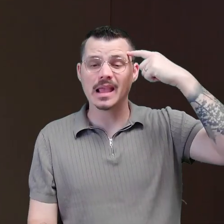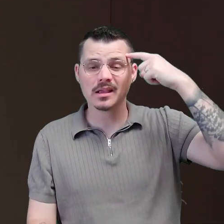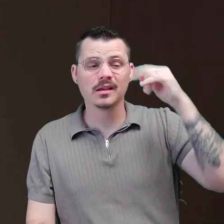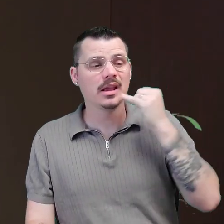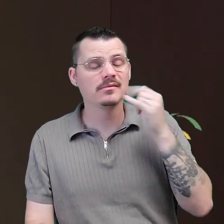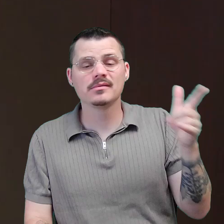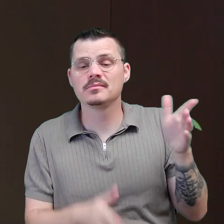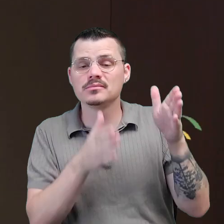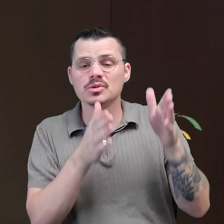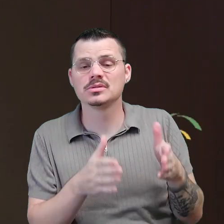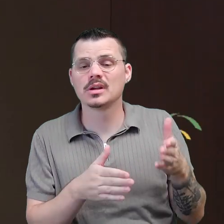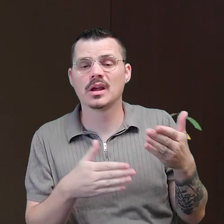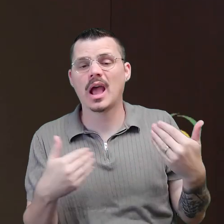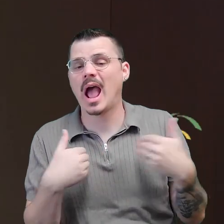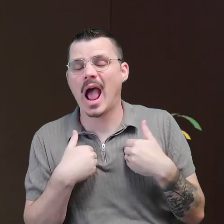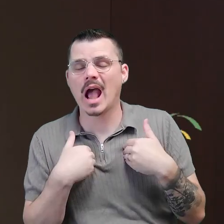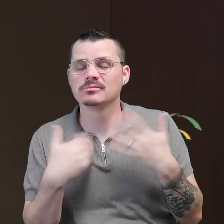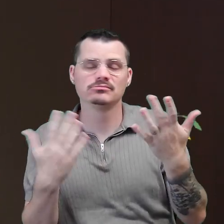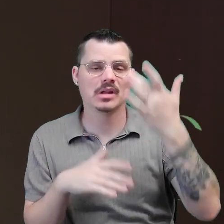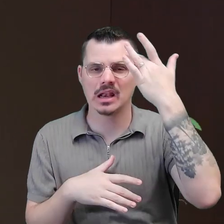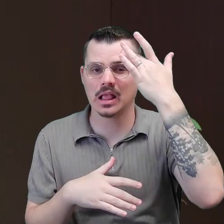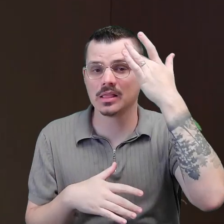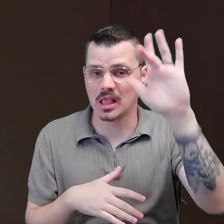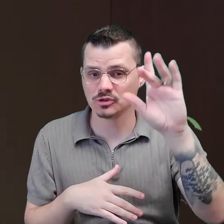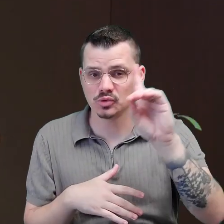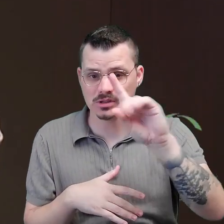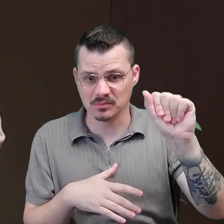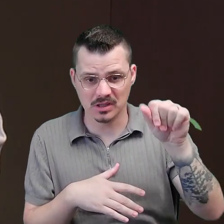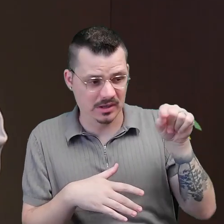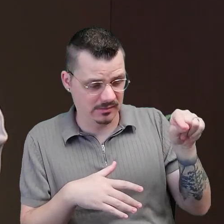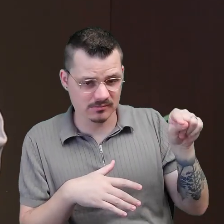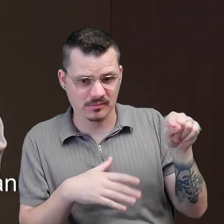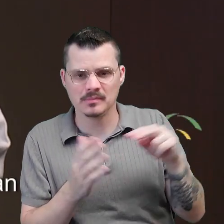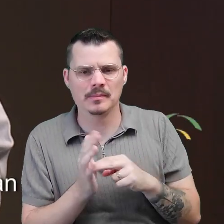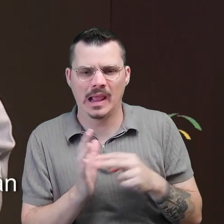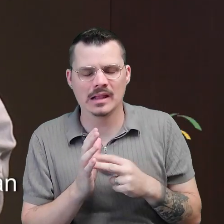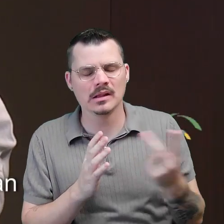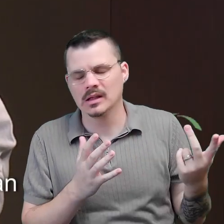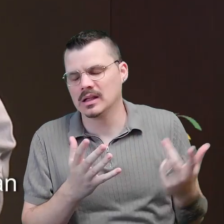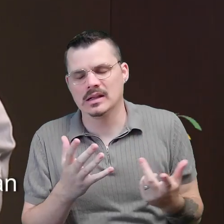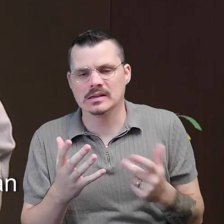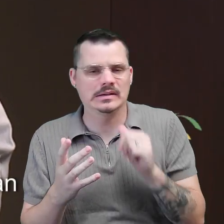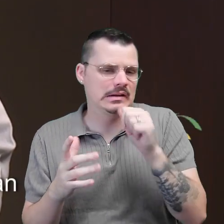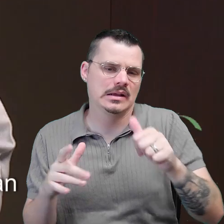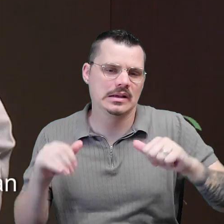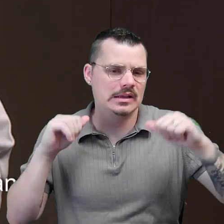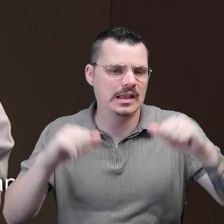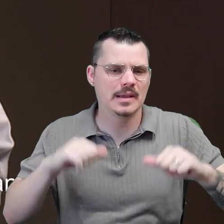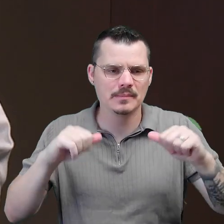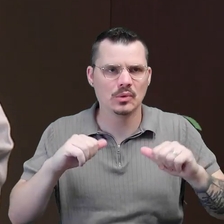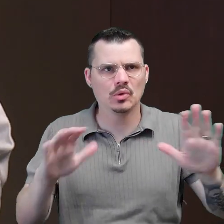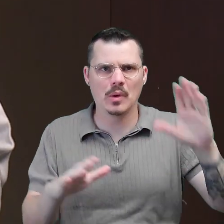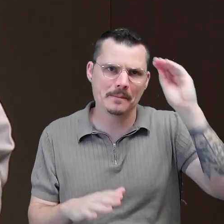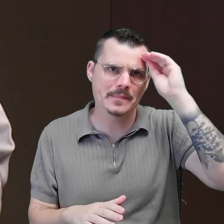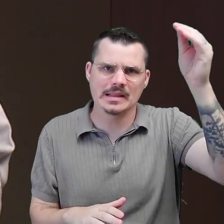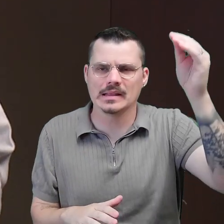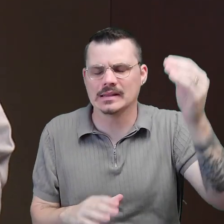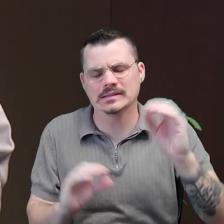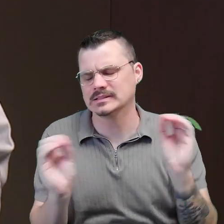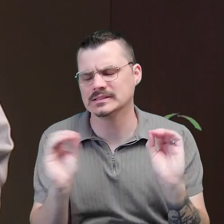person has an intellectual disability, that means they are incapable of having an